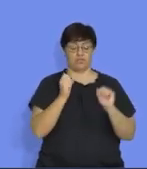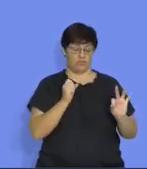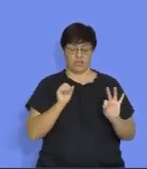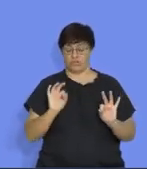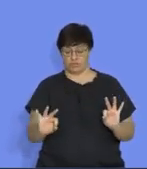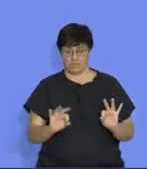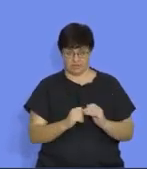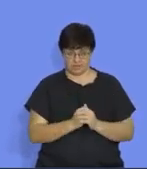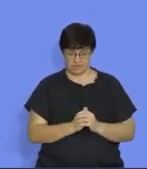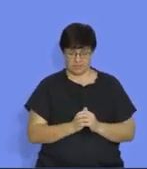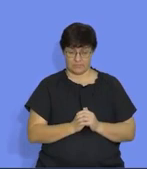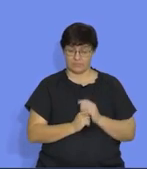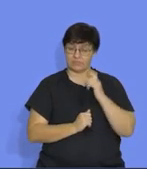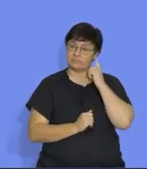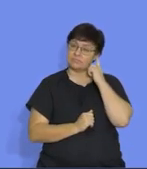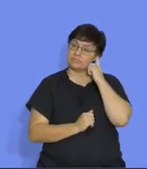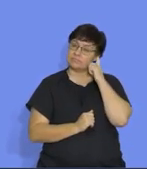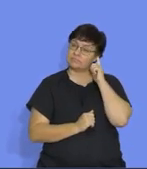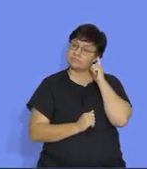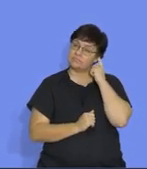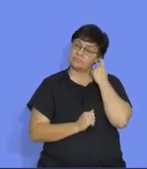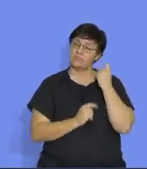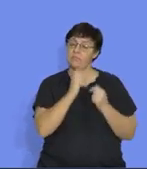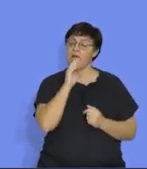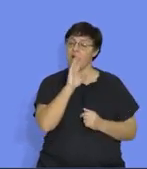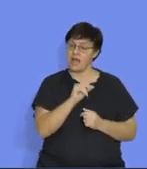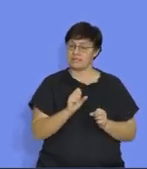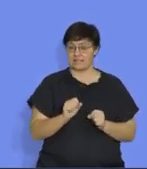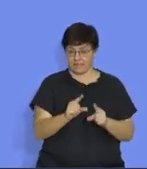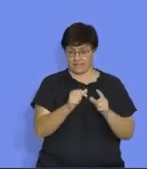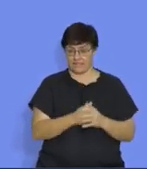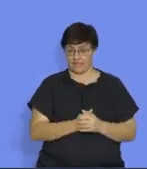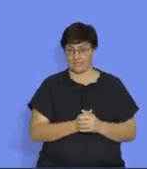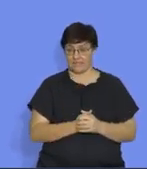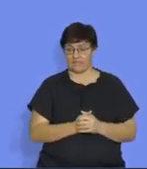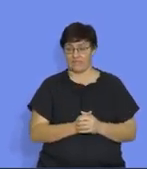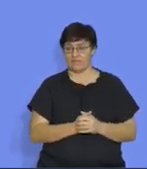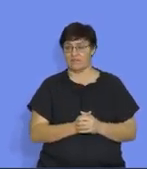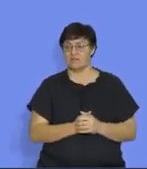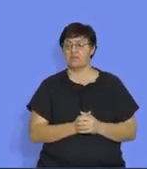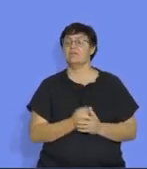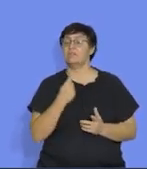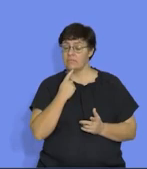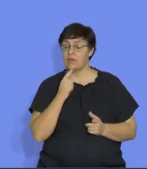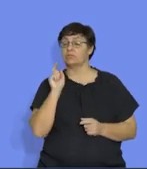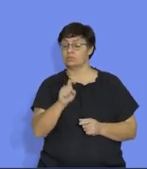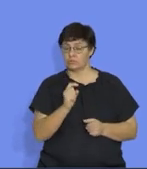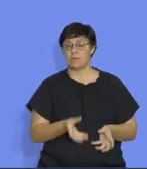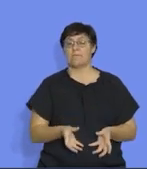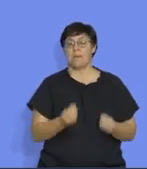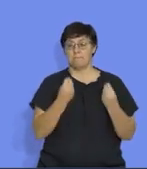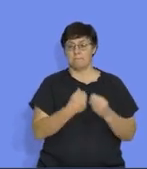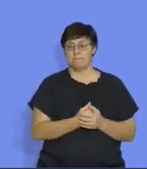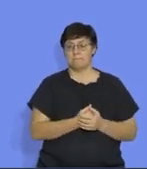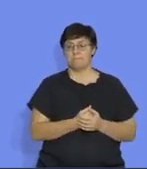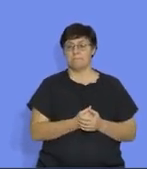terms of the patterns. I'm going to ask you guys to do that for yourselves, and you should get